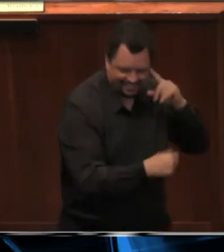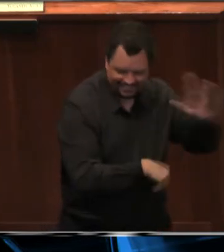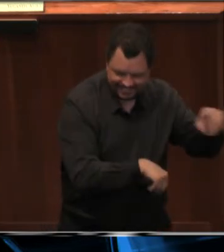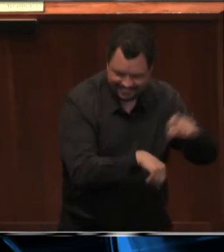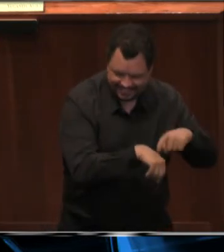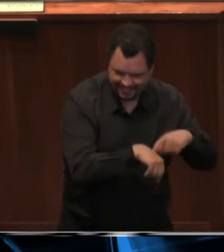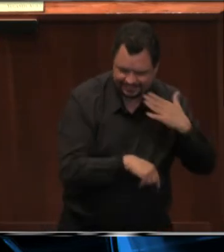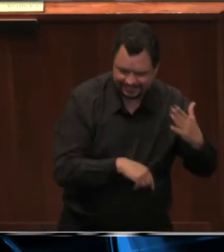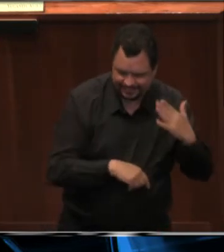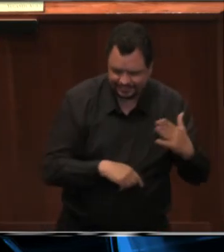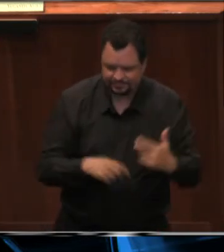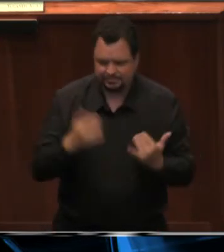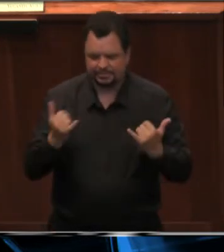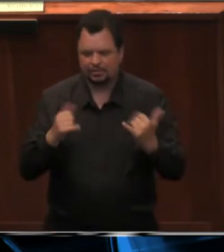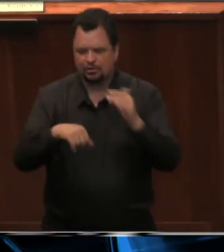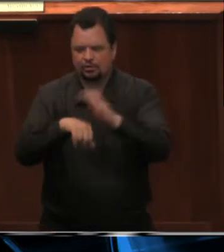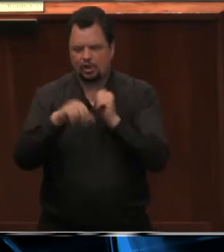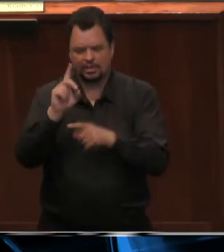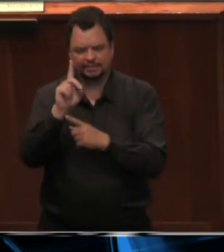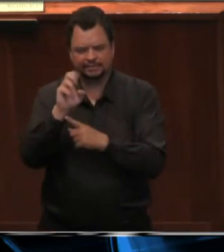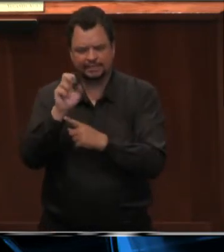Deanne.